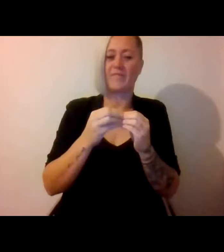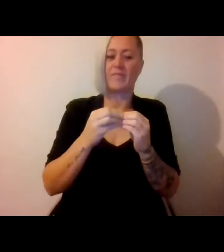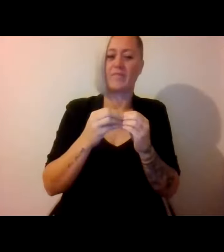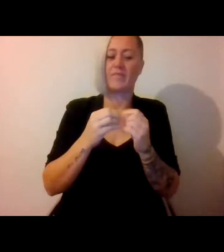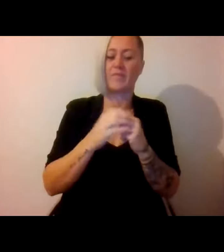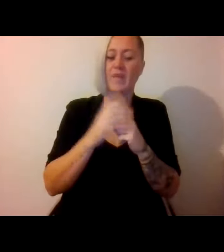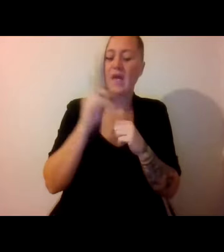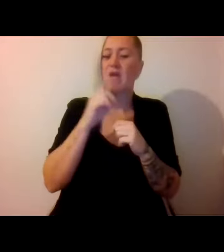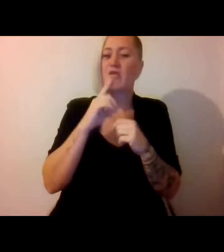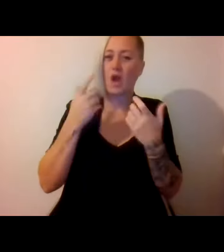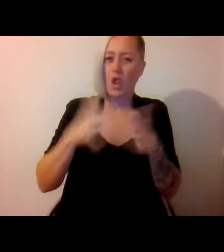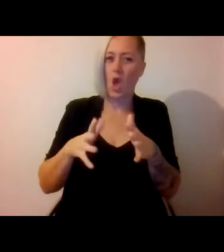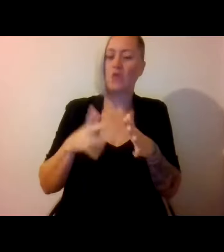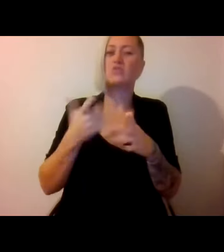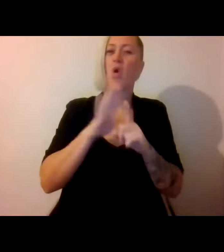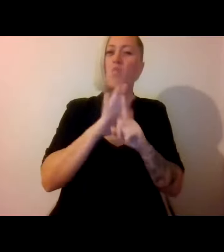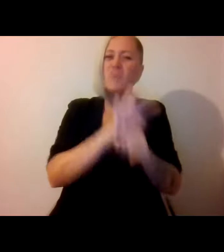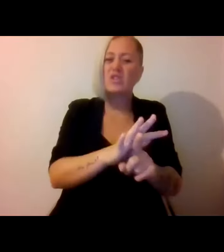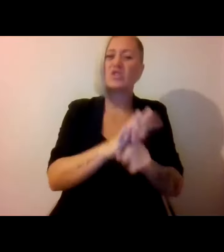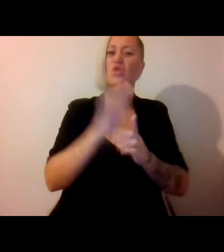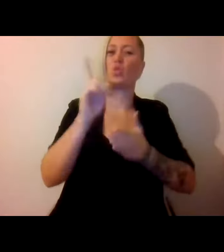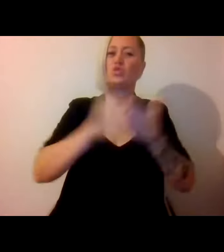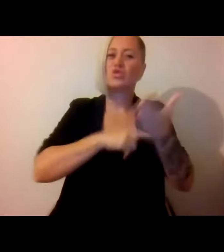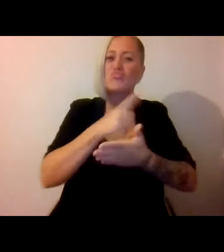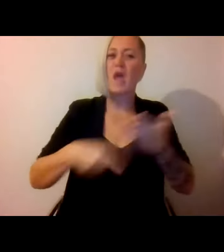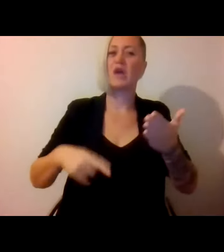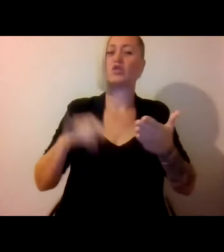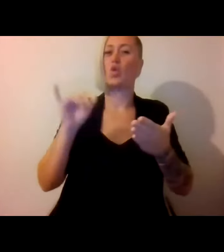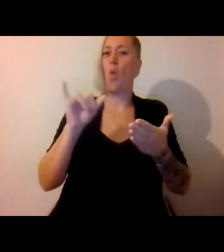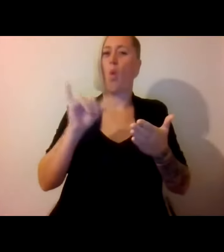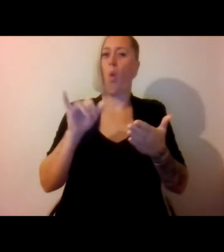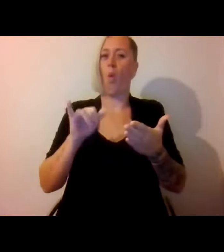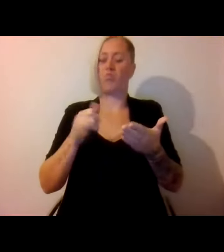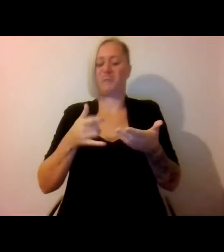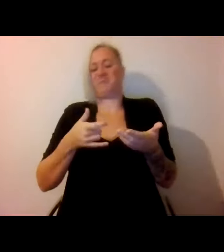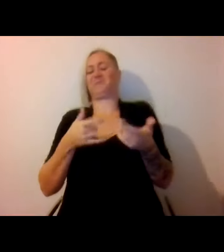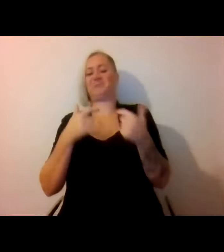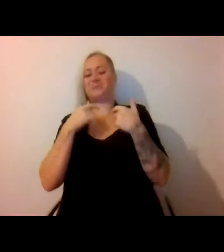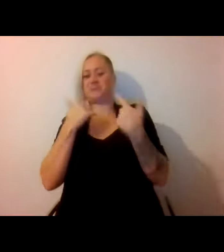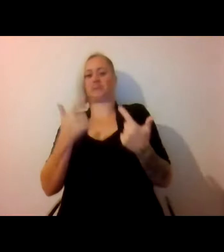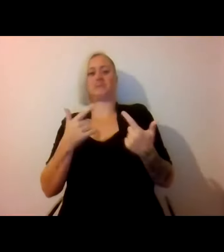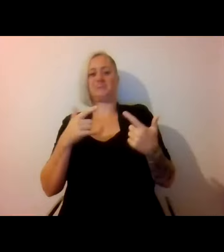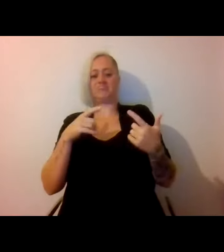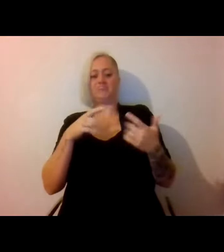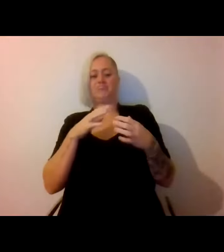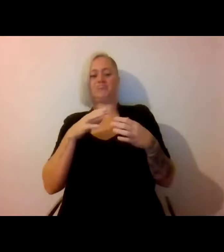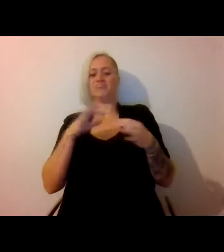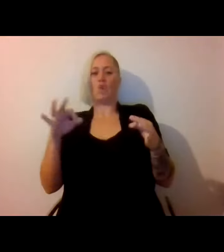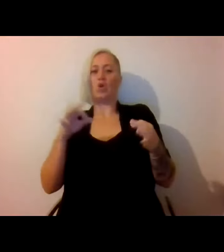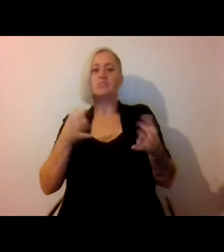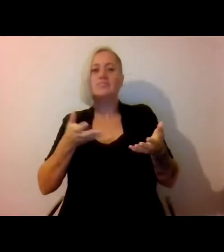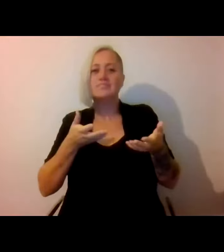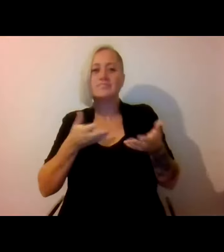prejudice, oppression, or a general lack of willingness to accommodate those who cannot hear.